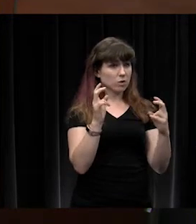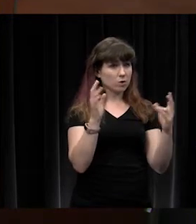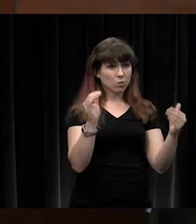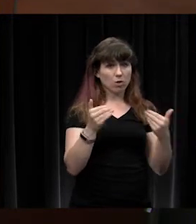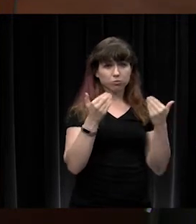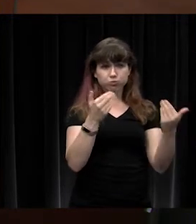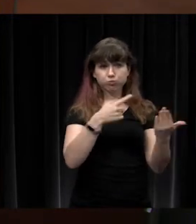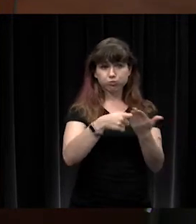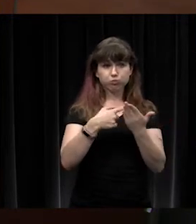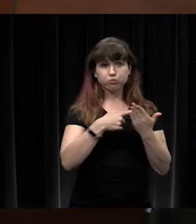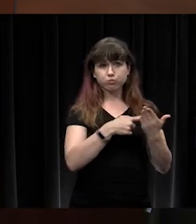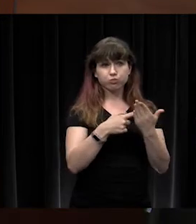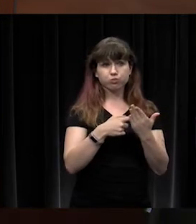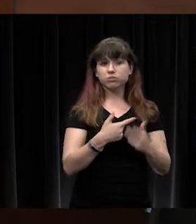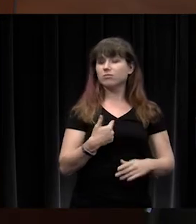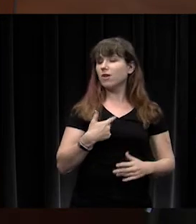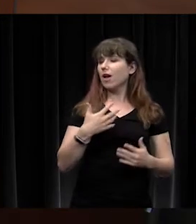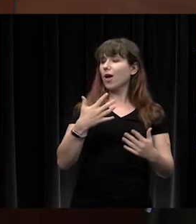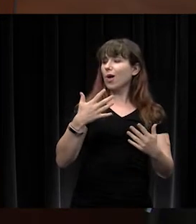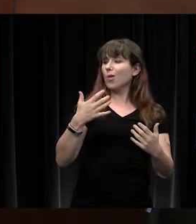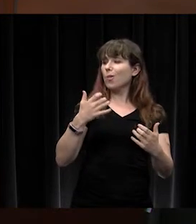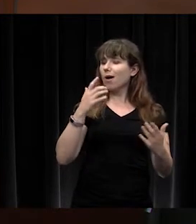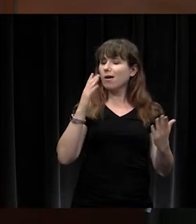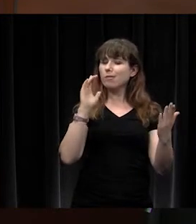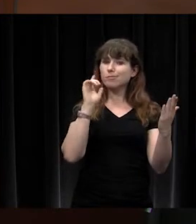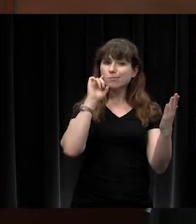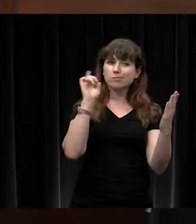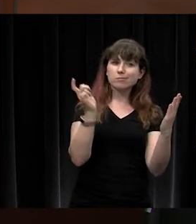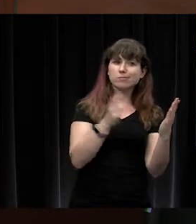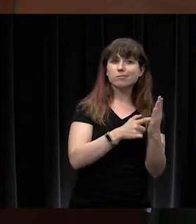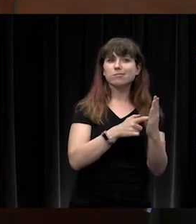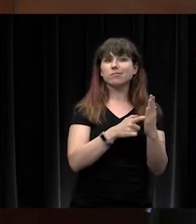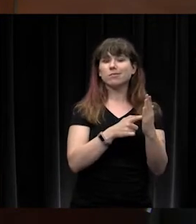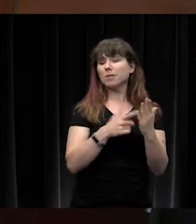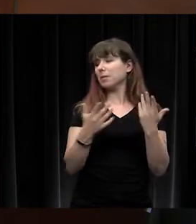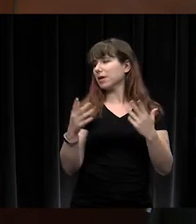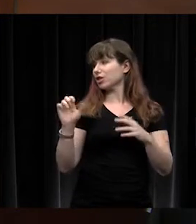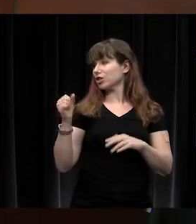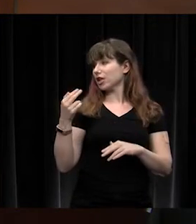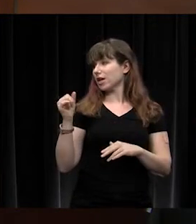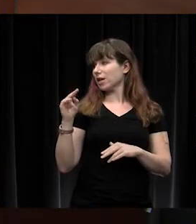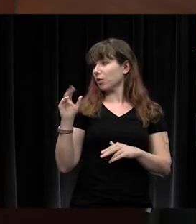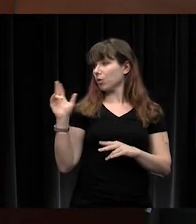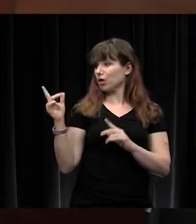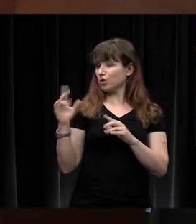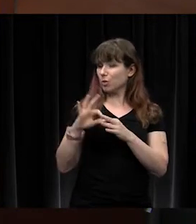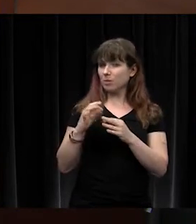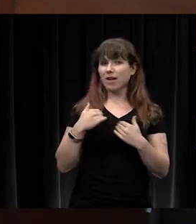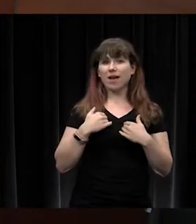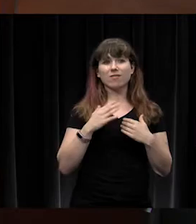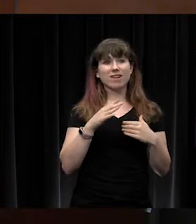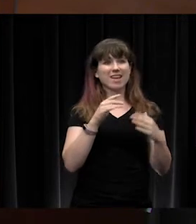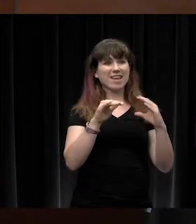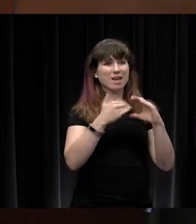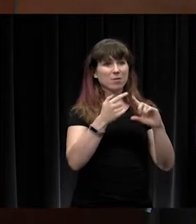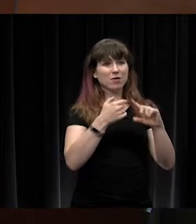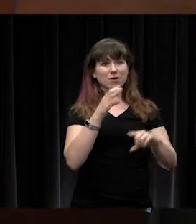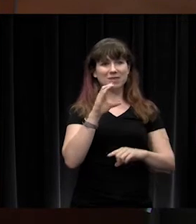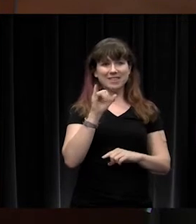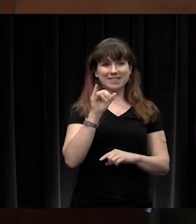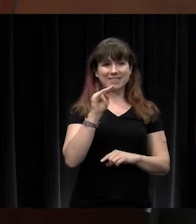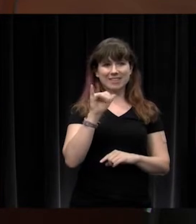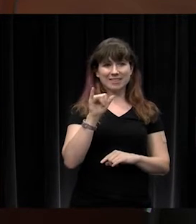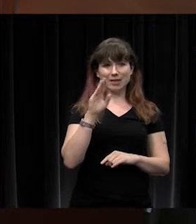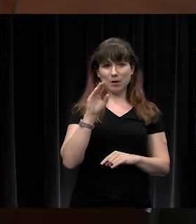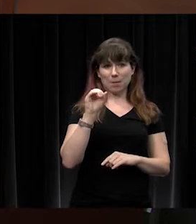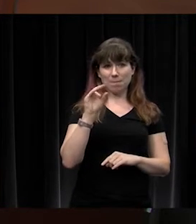tonight? Can I give a shout out? Shannon, you probably joined me with that. I got the most inspiring email from Cindy Von Felt in the